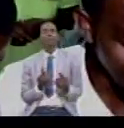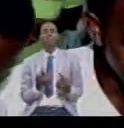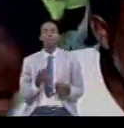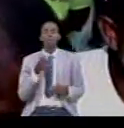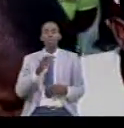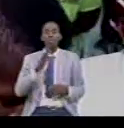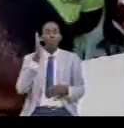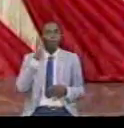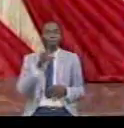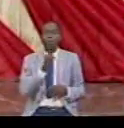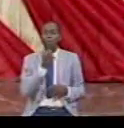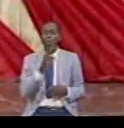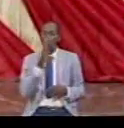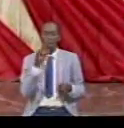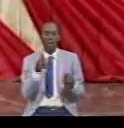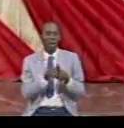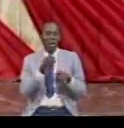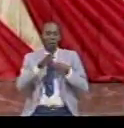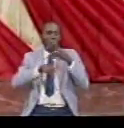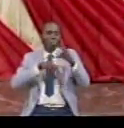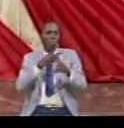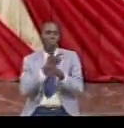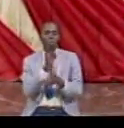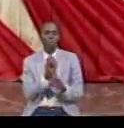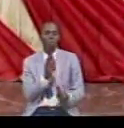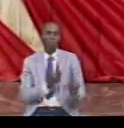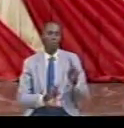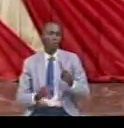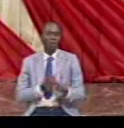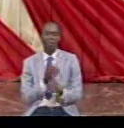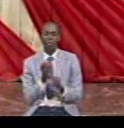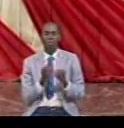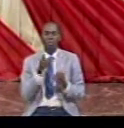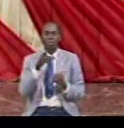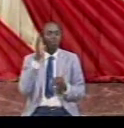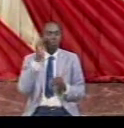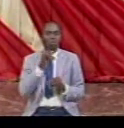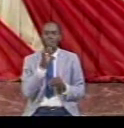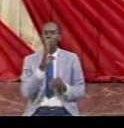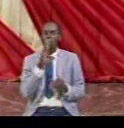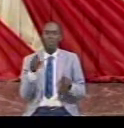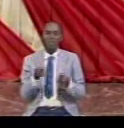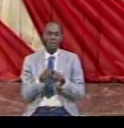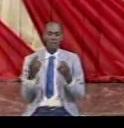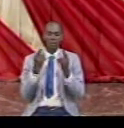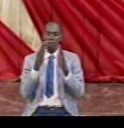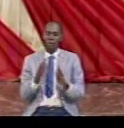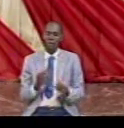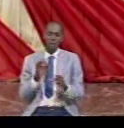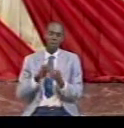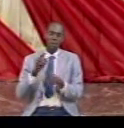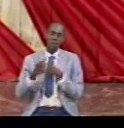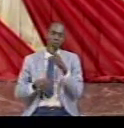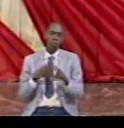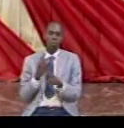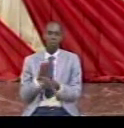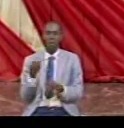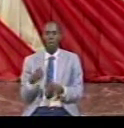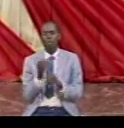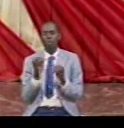be like the worldly people anymore. You will not be like the sinners in the world anymore. Different.